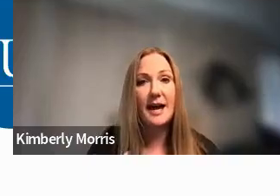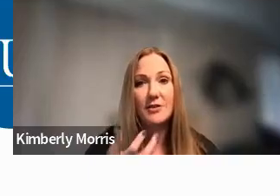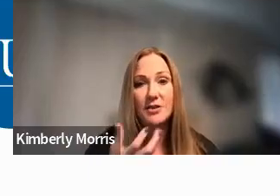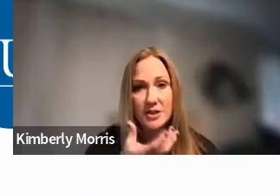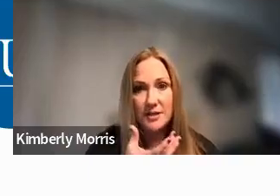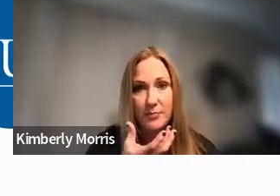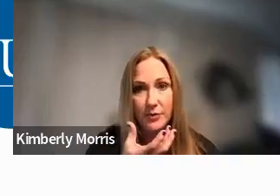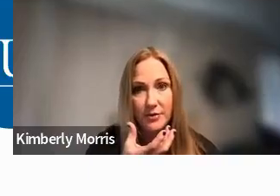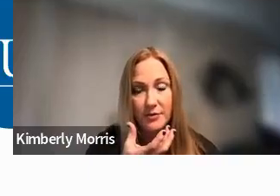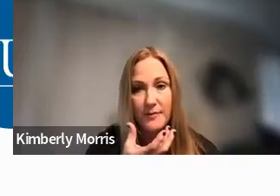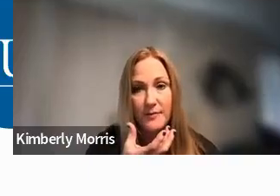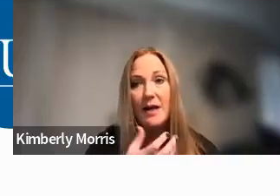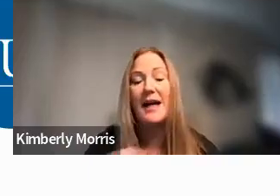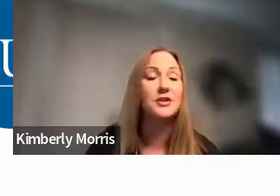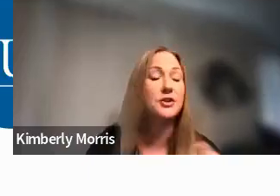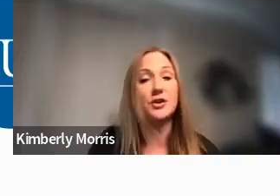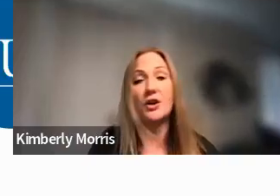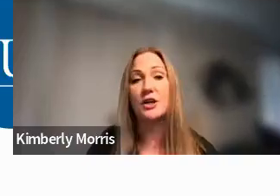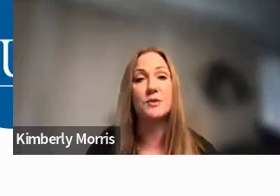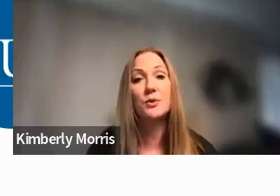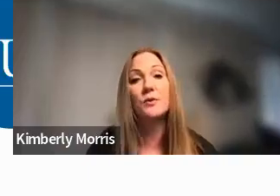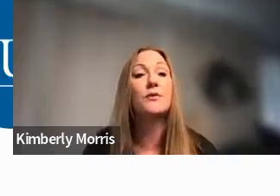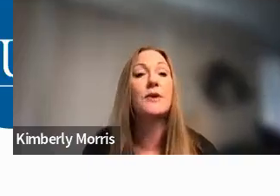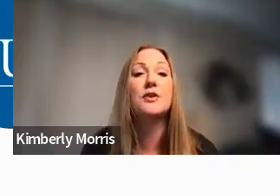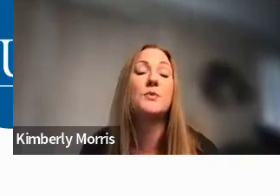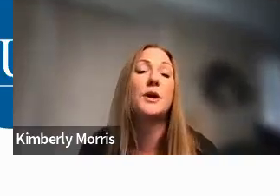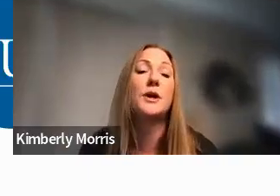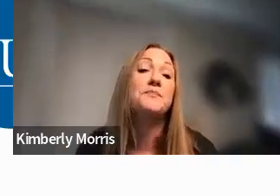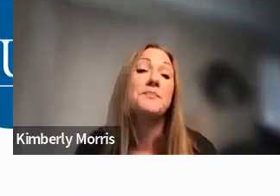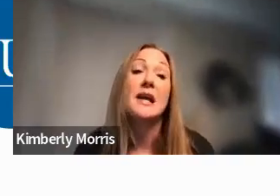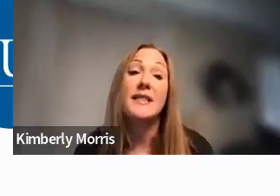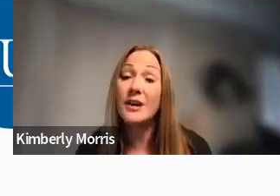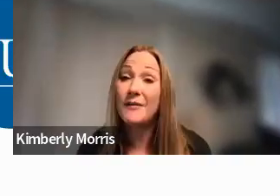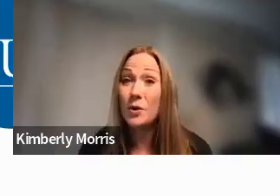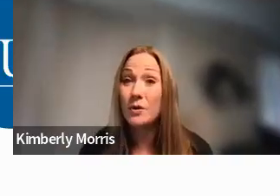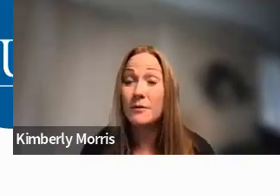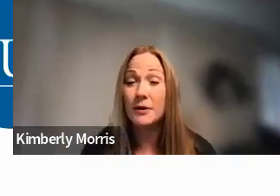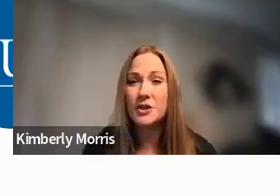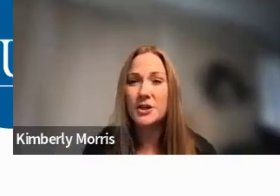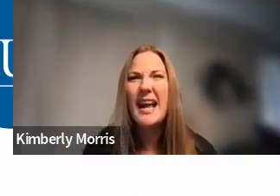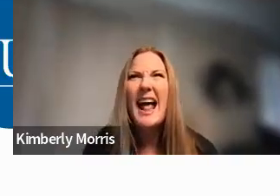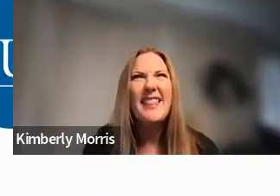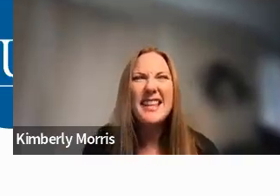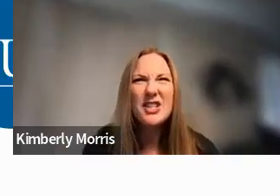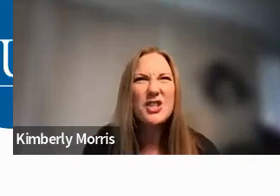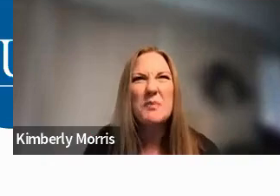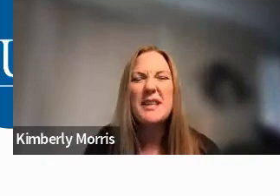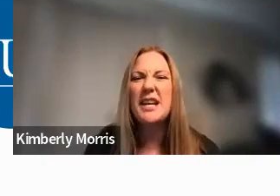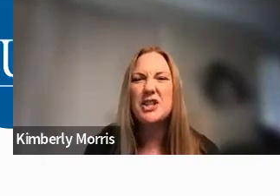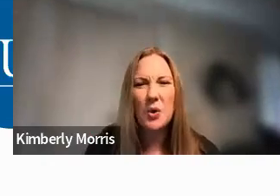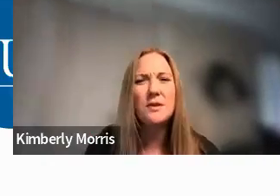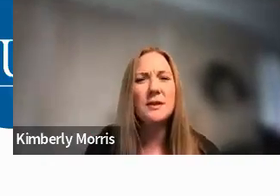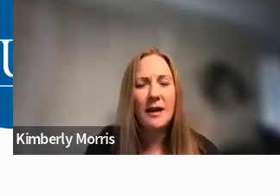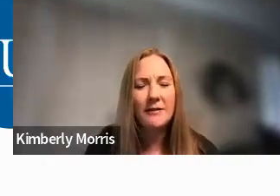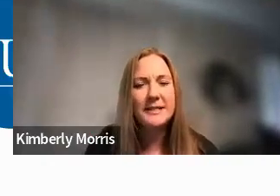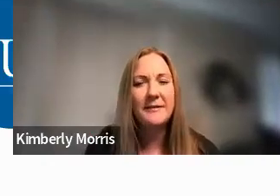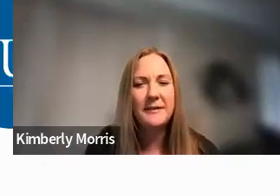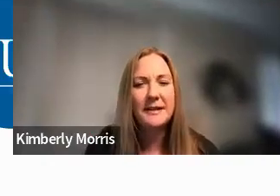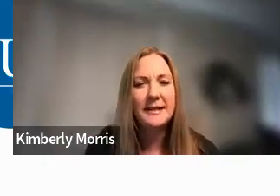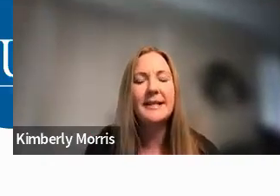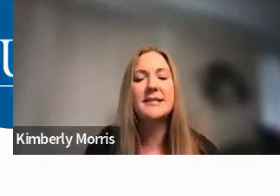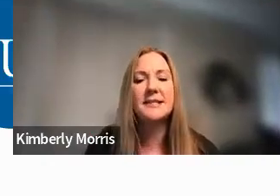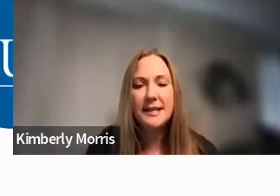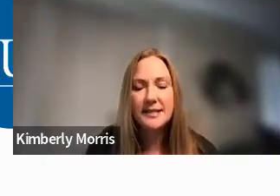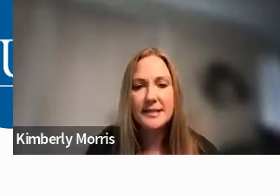because they start to breathe through their mouth as they're starting to move around more. They could have oral aversion. That's a term that I don't love.